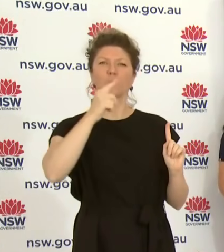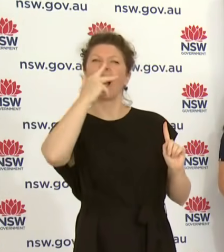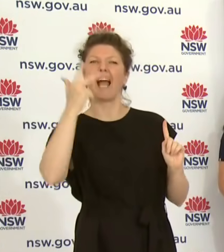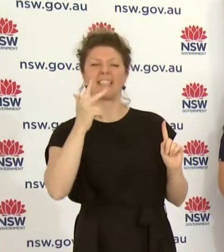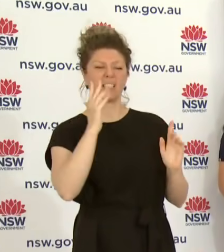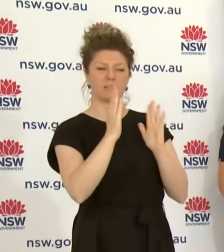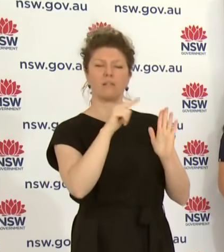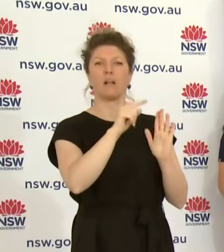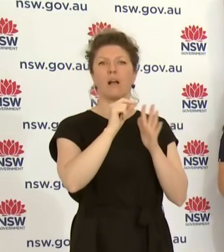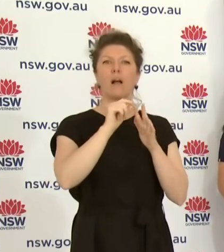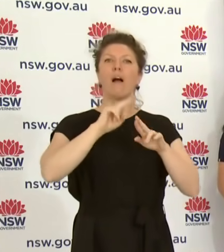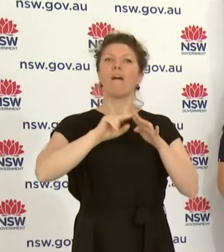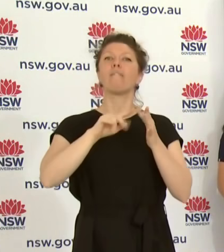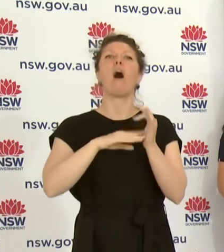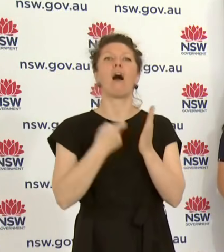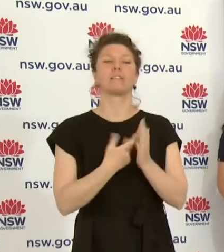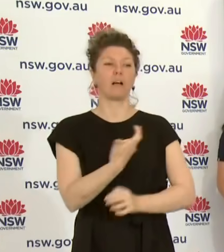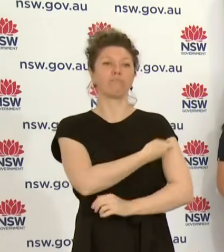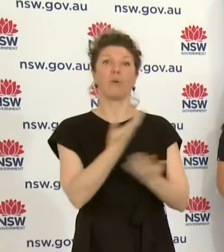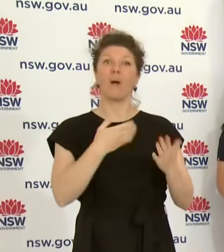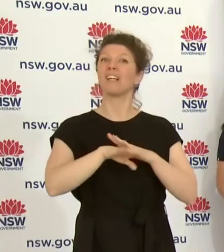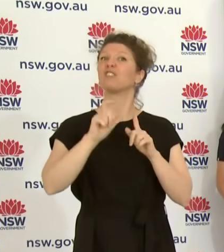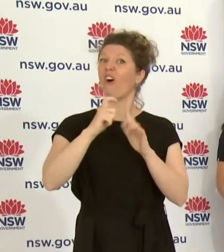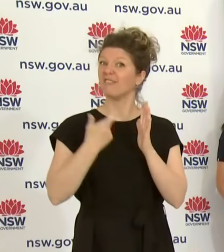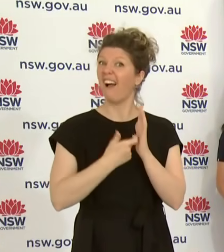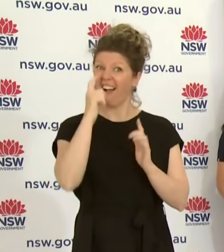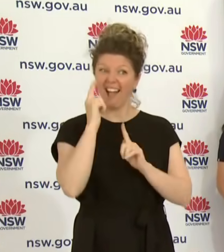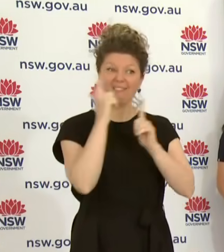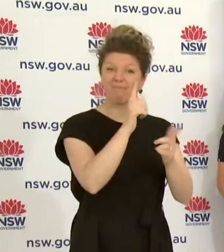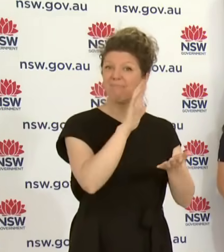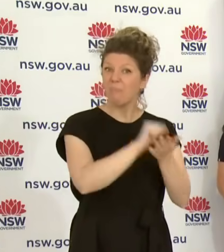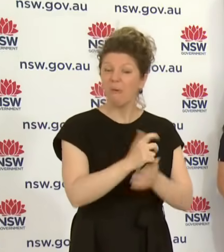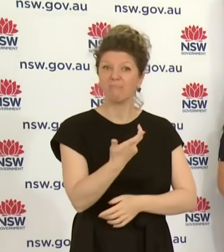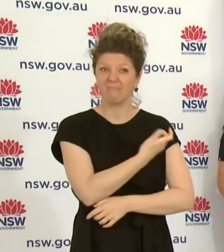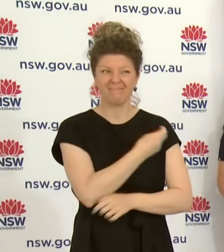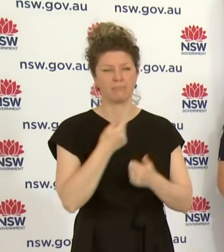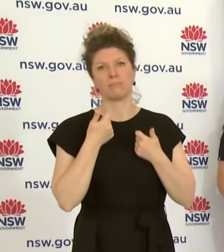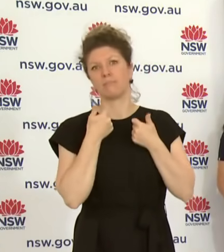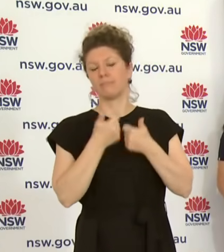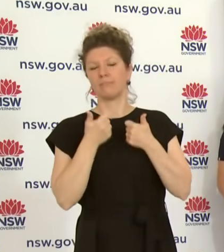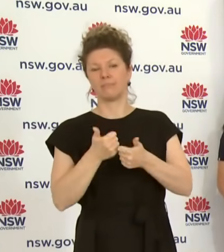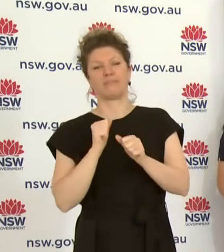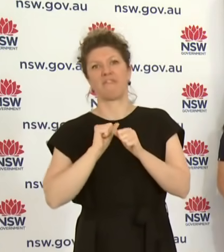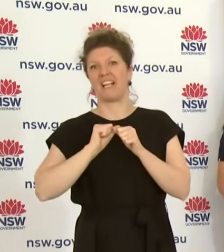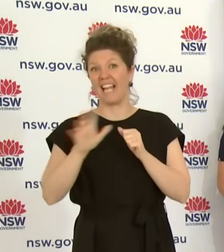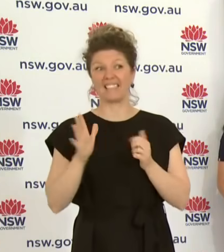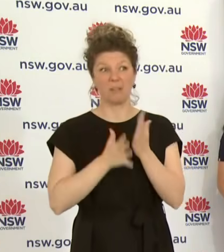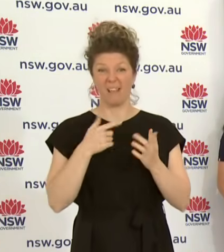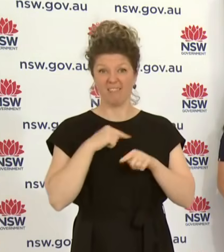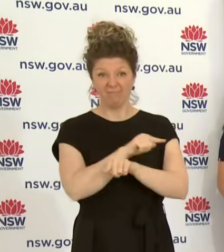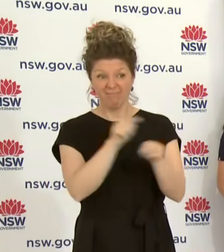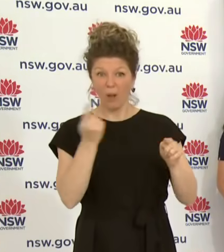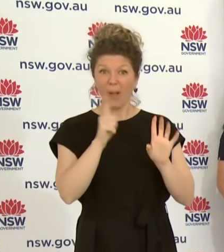only accept Pfizer. Pfizer is now available from GPs across the state, which is positive news. And in fact, we want to